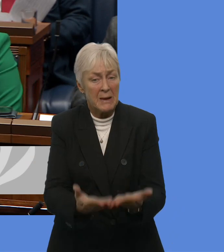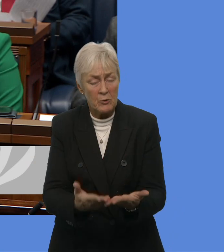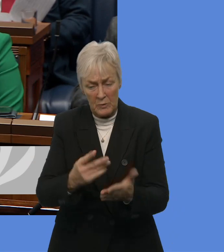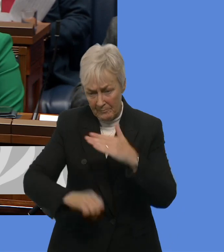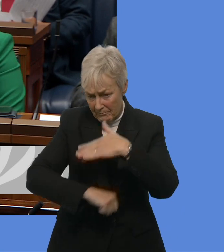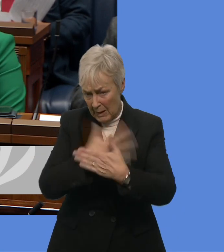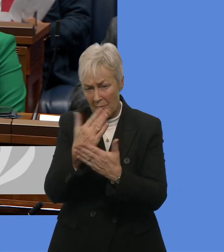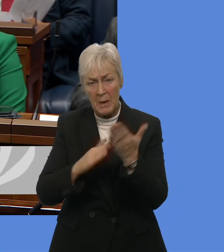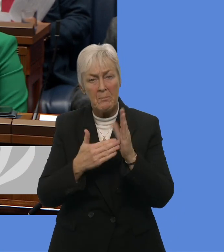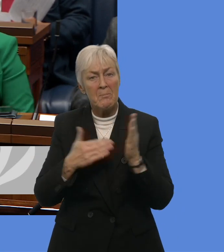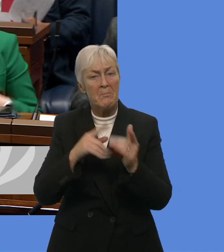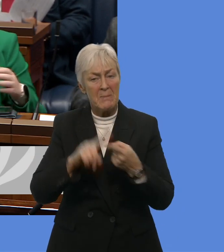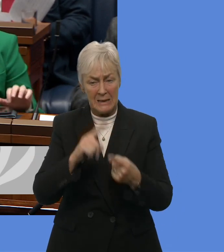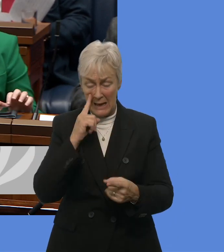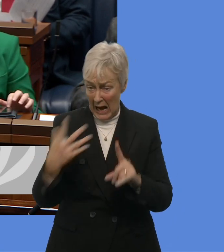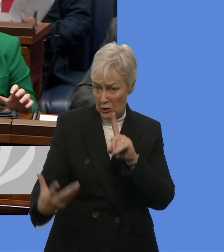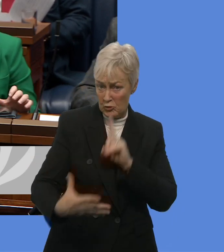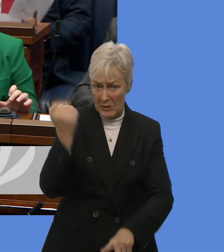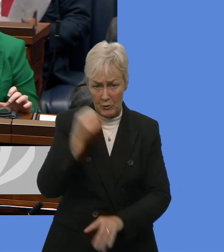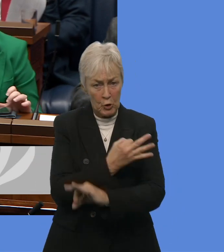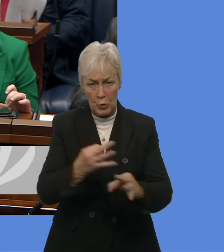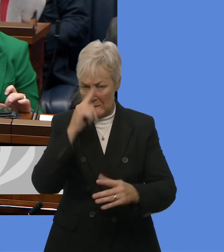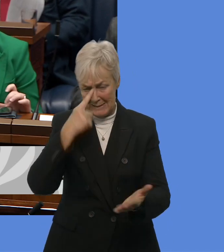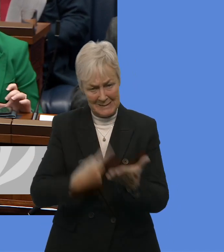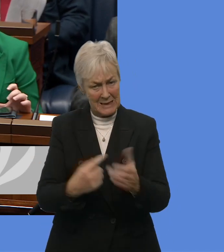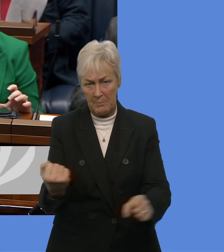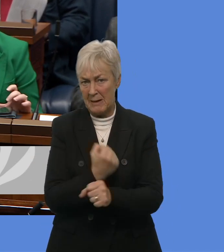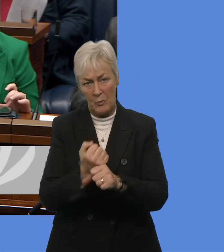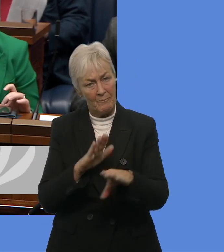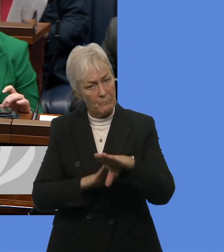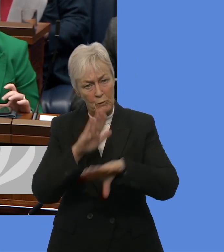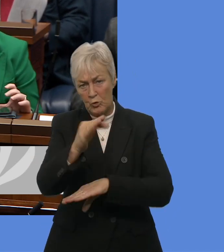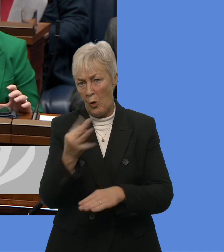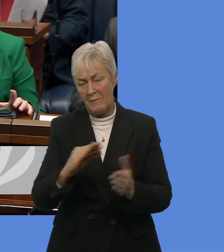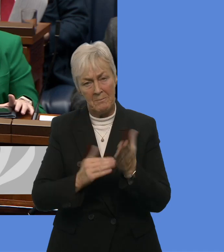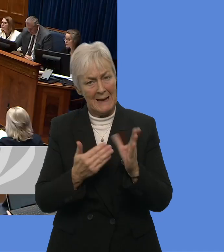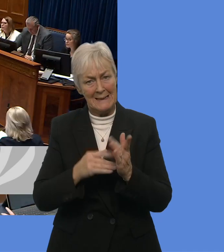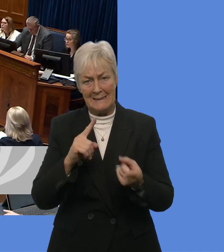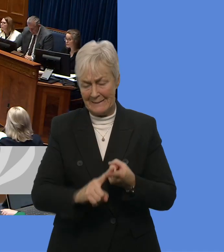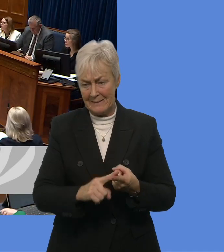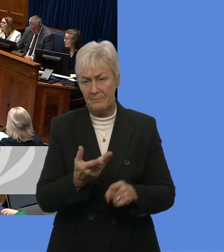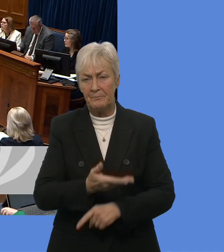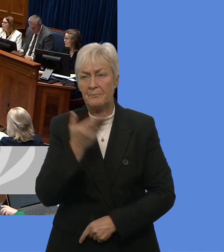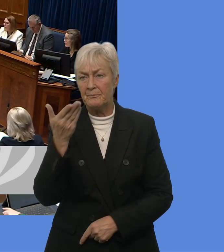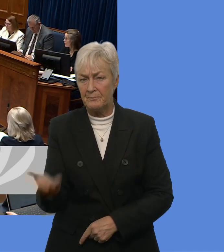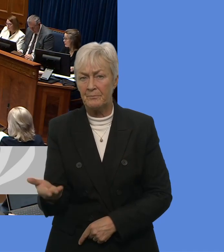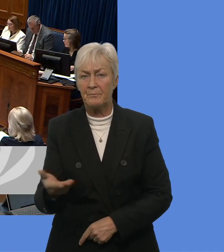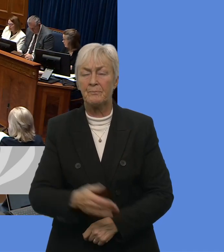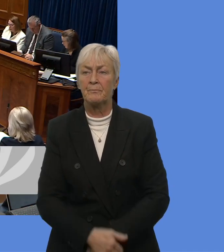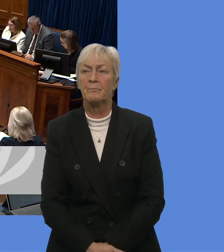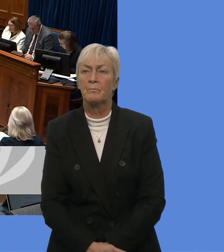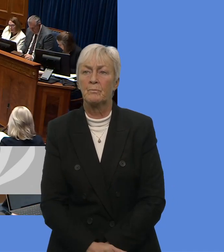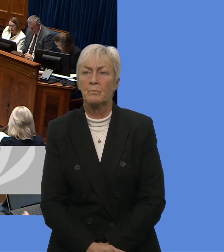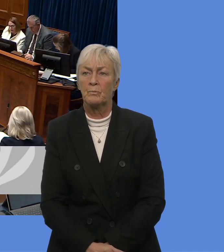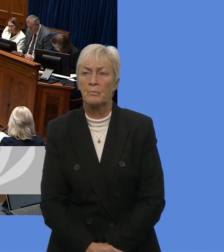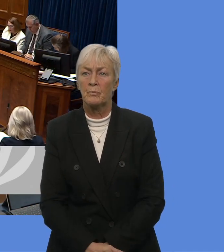Development Corporation to achieve that. No decisions have yet been made about the future of the site. Mr. Boylan. I'm going to